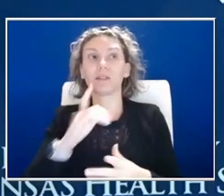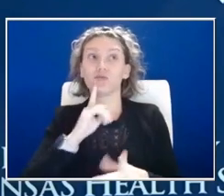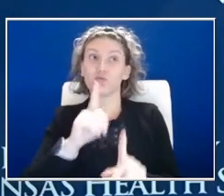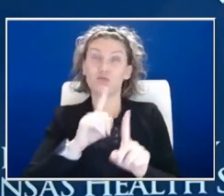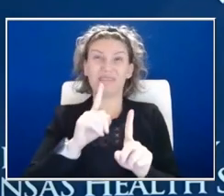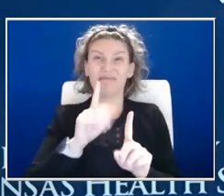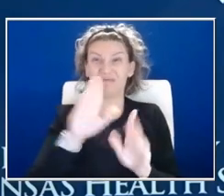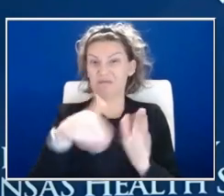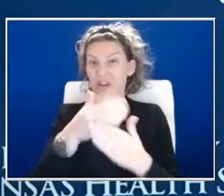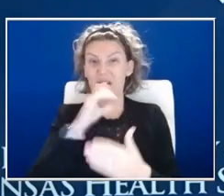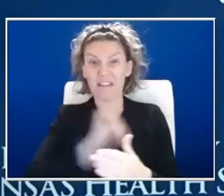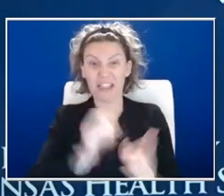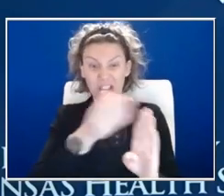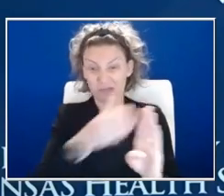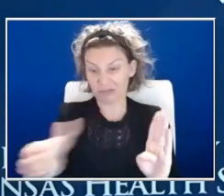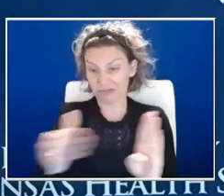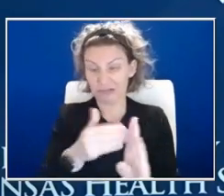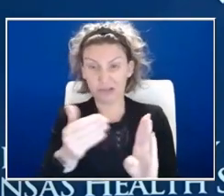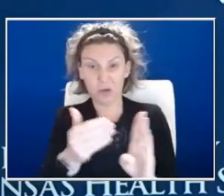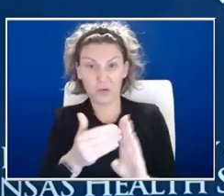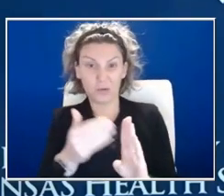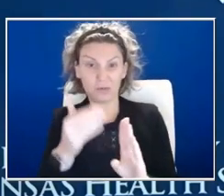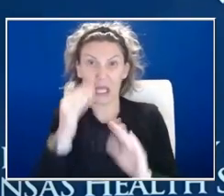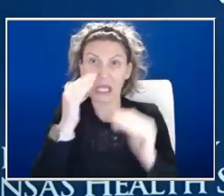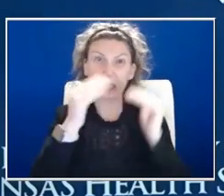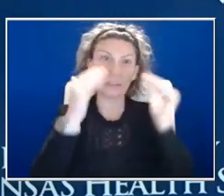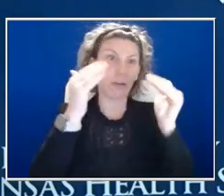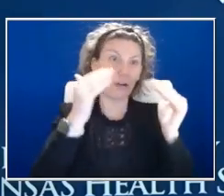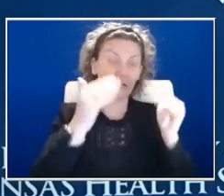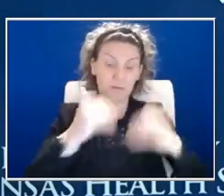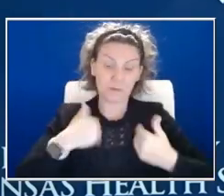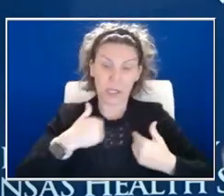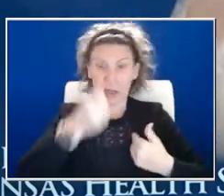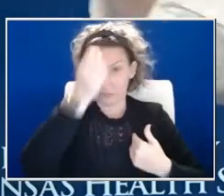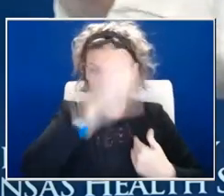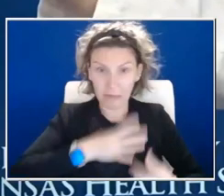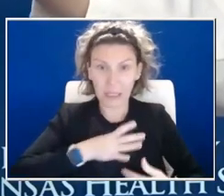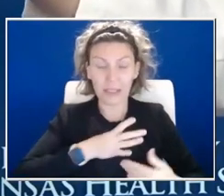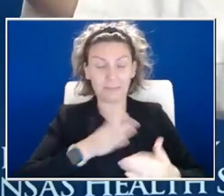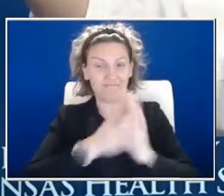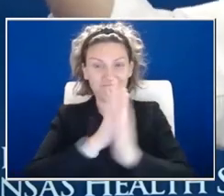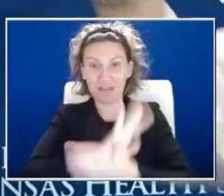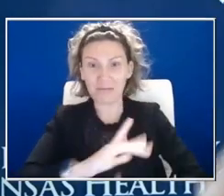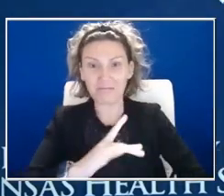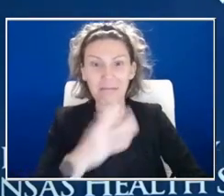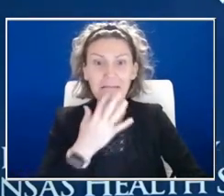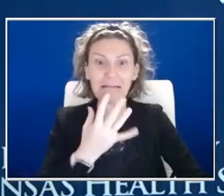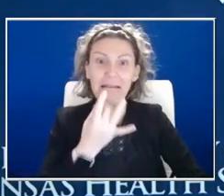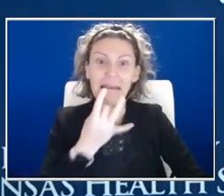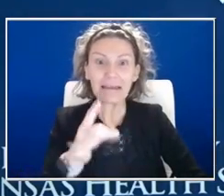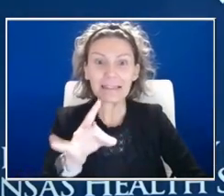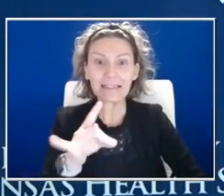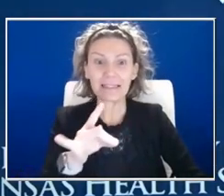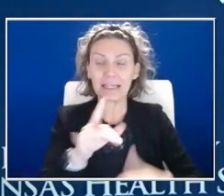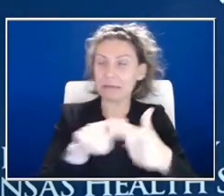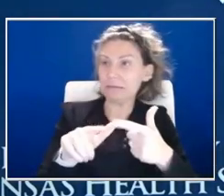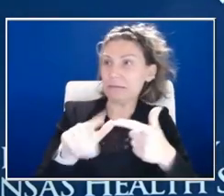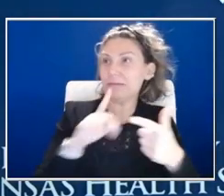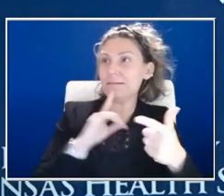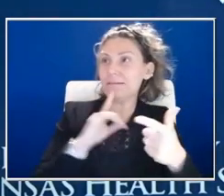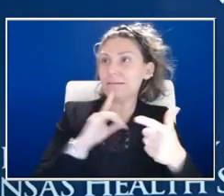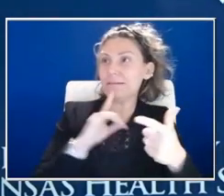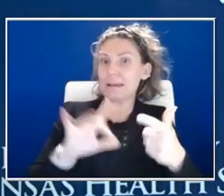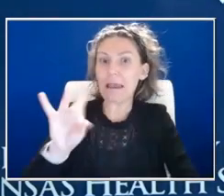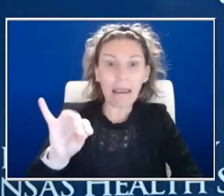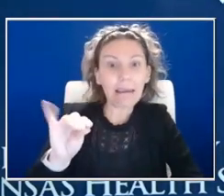I take care of adults. So from young men who just have turned 18 to men in their 80s and 90s are really now focusing on